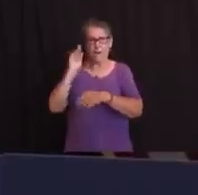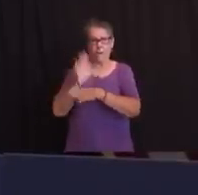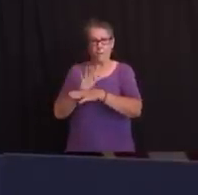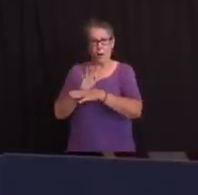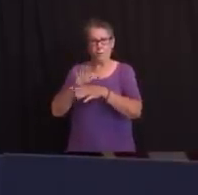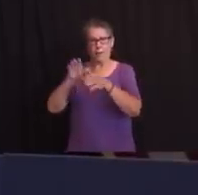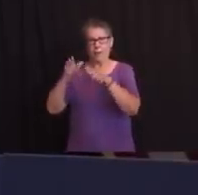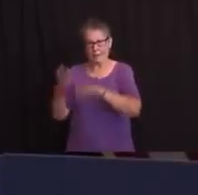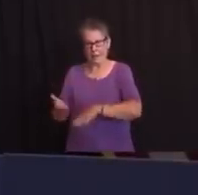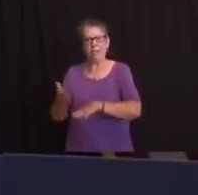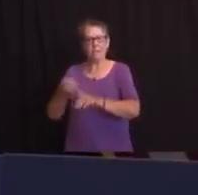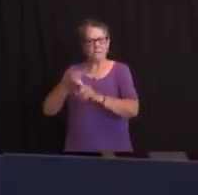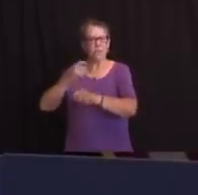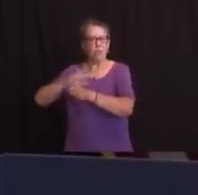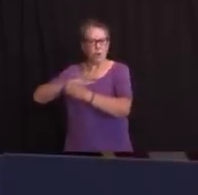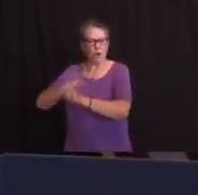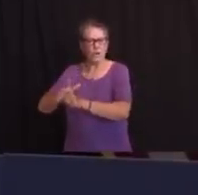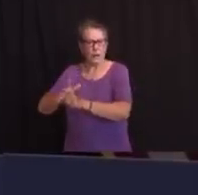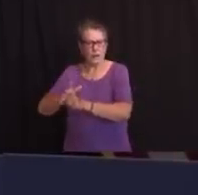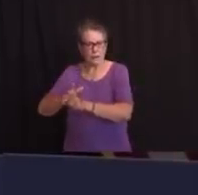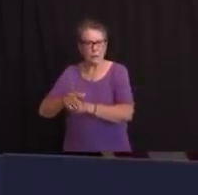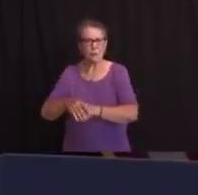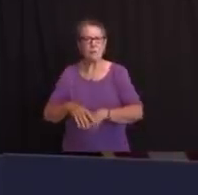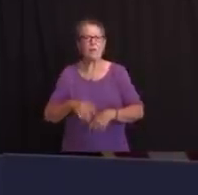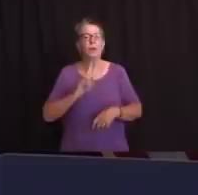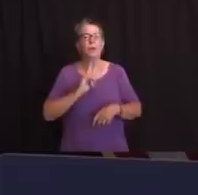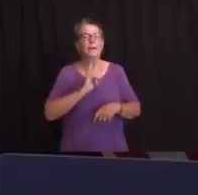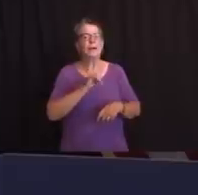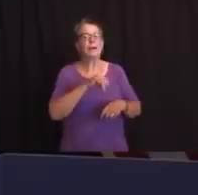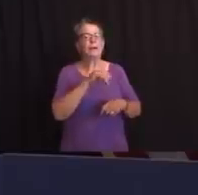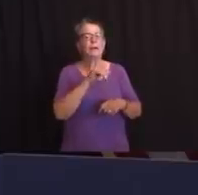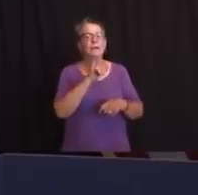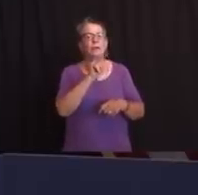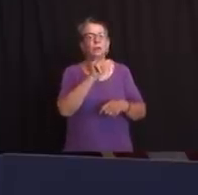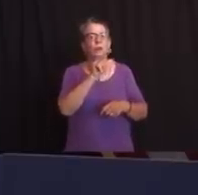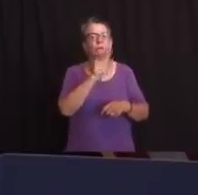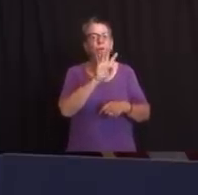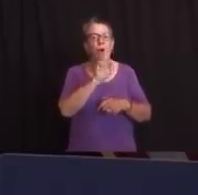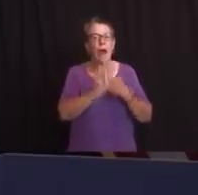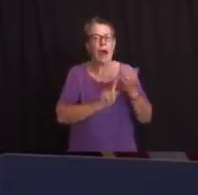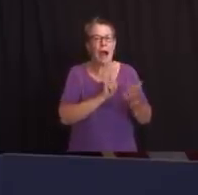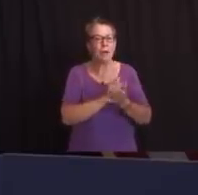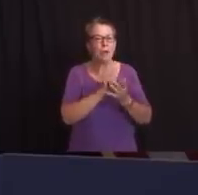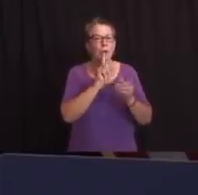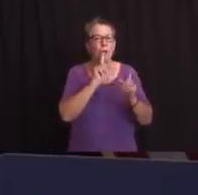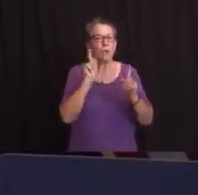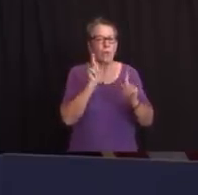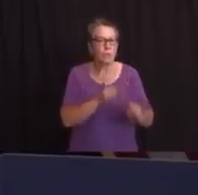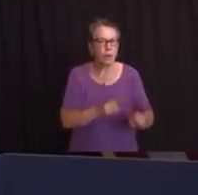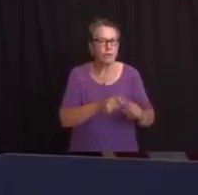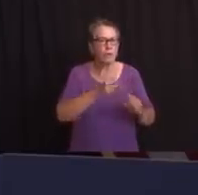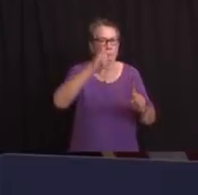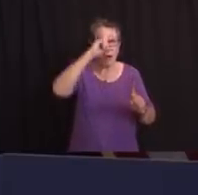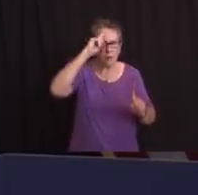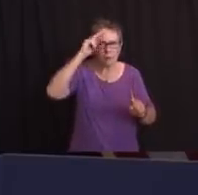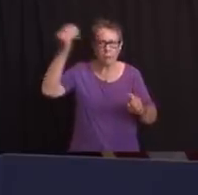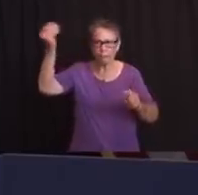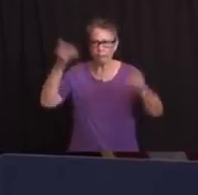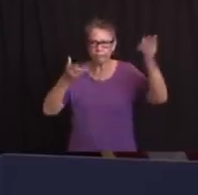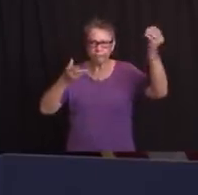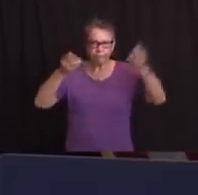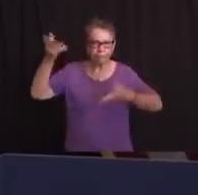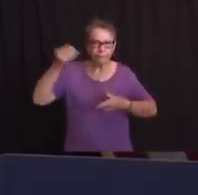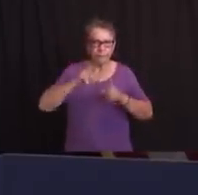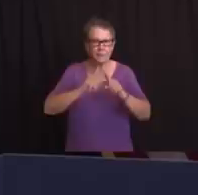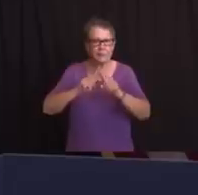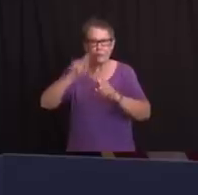then we get a 24-hour report on deaths in our hospitals. It's a lagging indicator, so as we see cases go